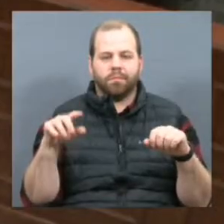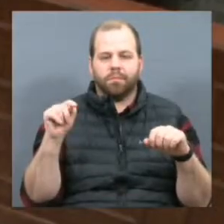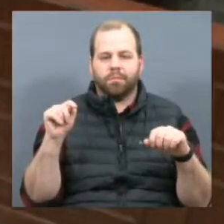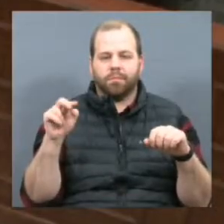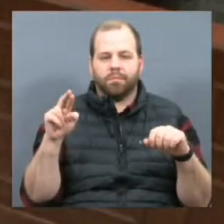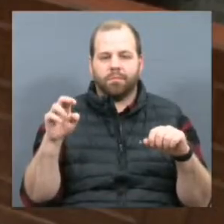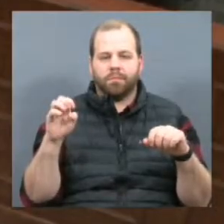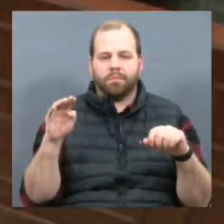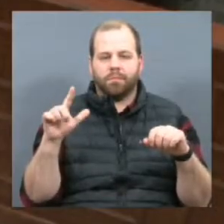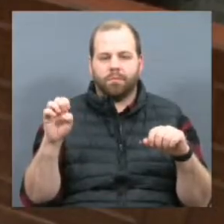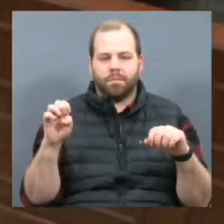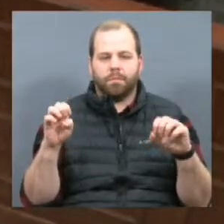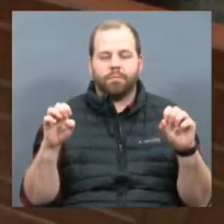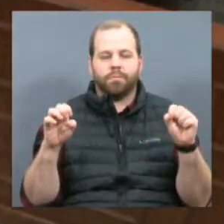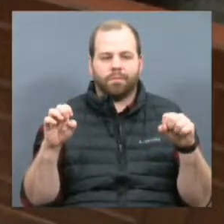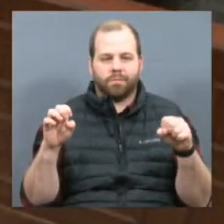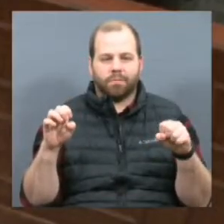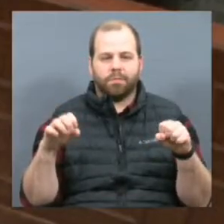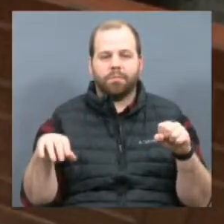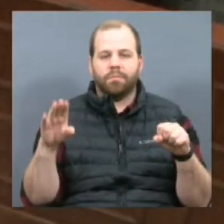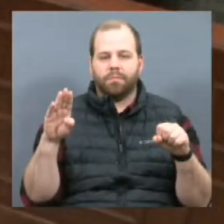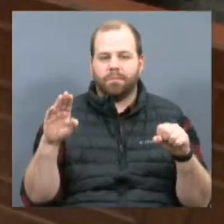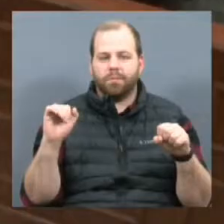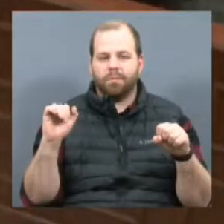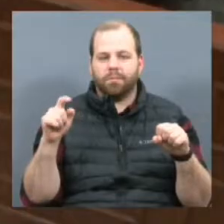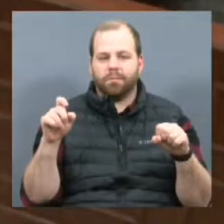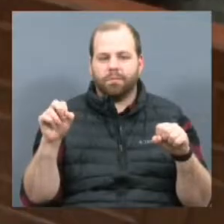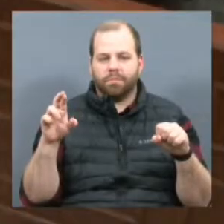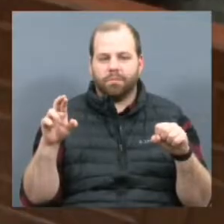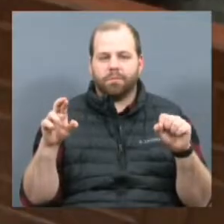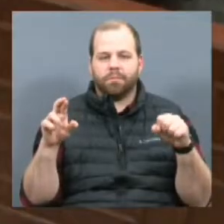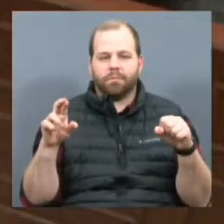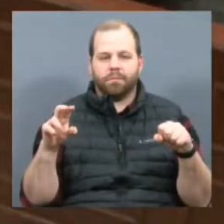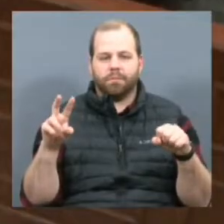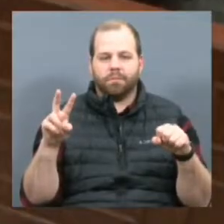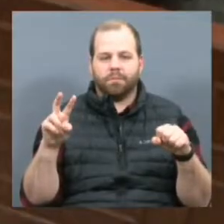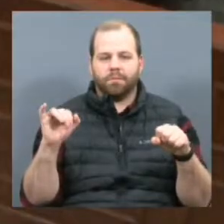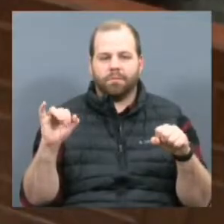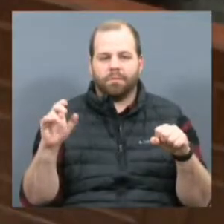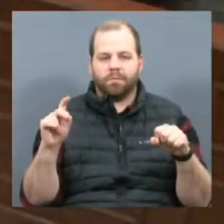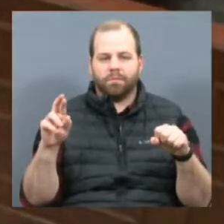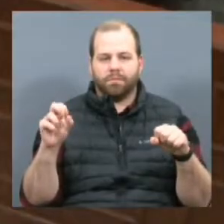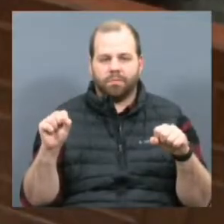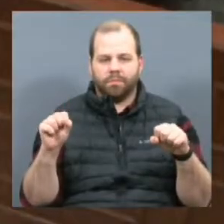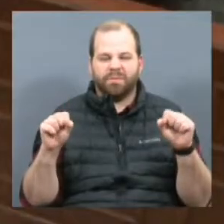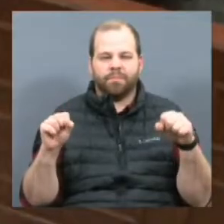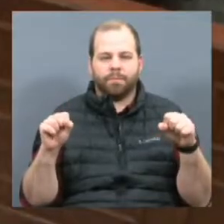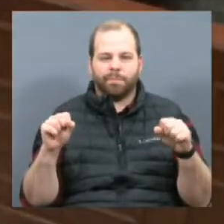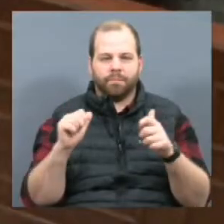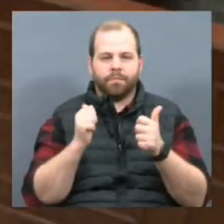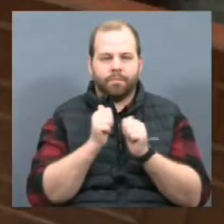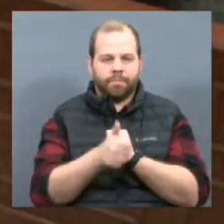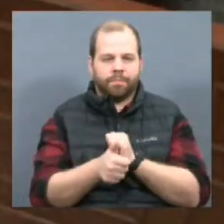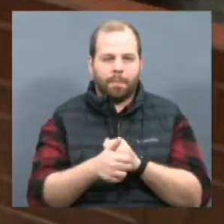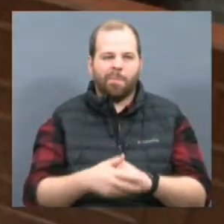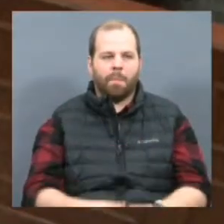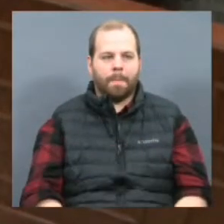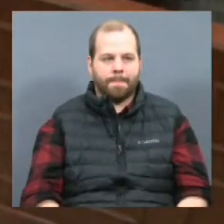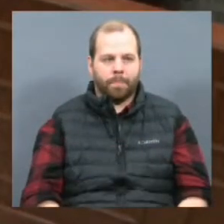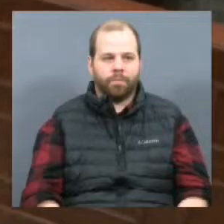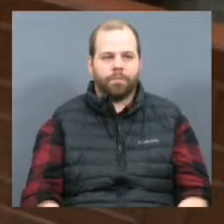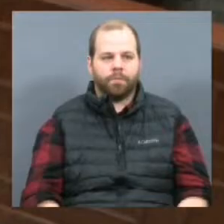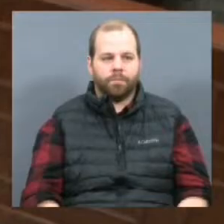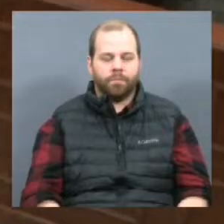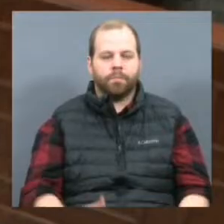Trimble? Yes. Baxter? Yes. Vickers? Yes. Motion passes. Motion